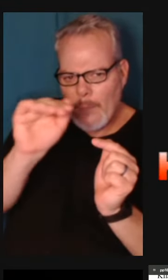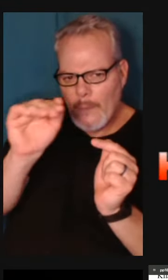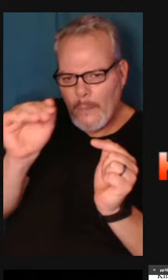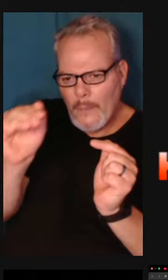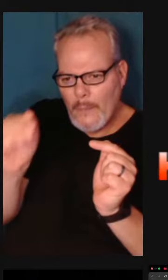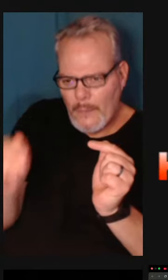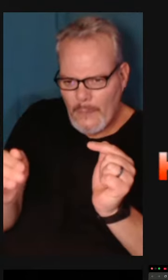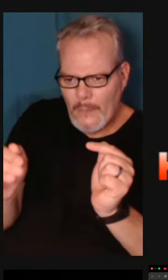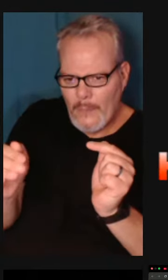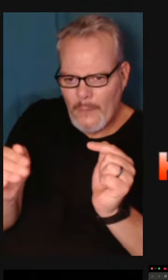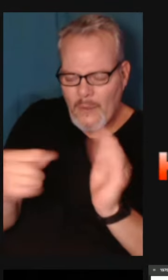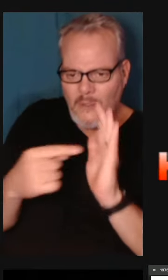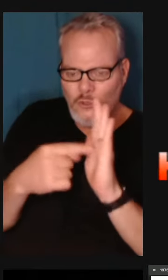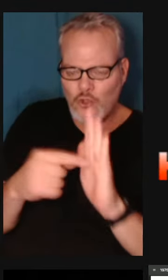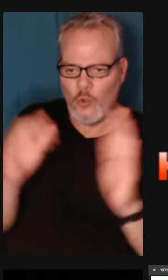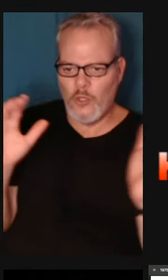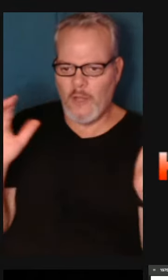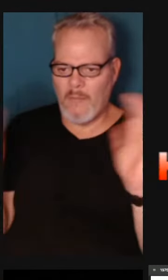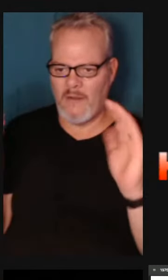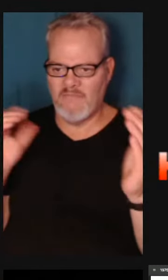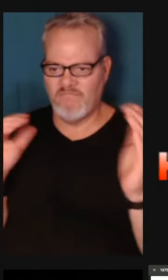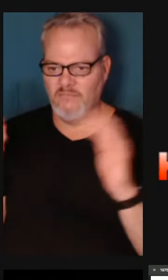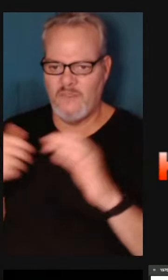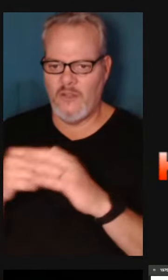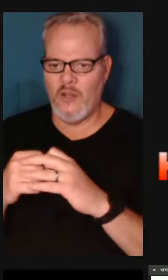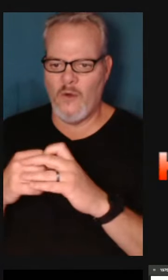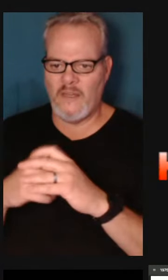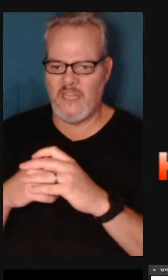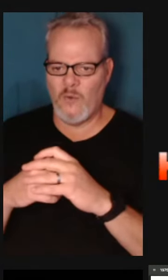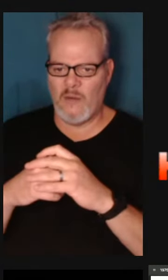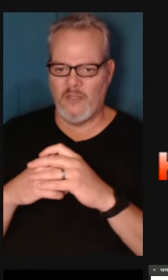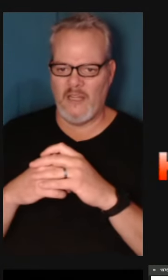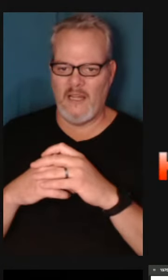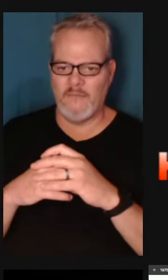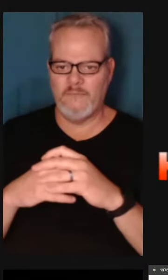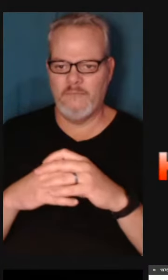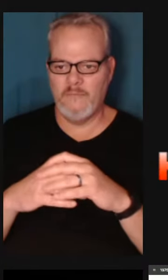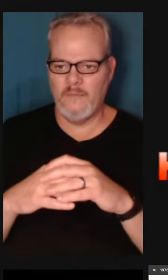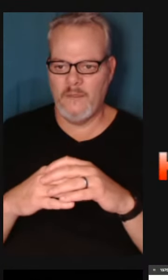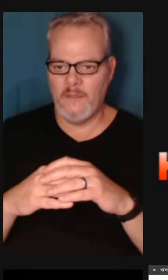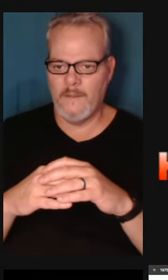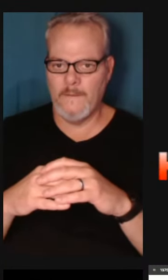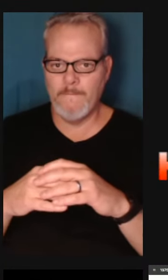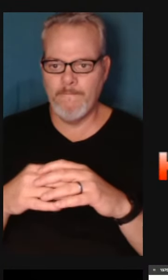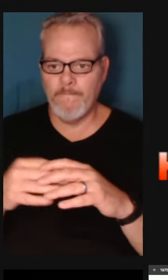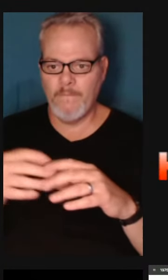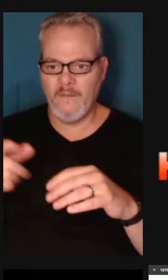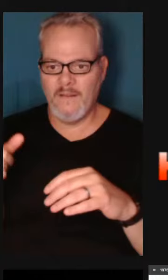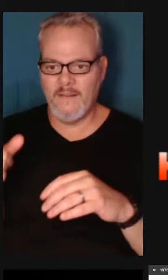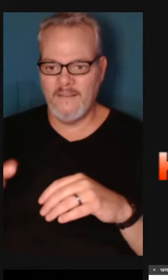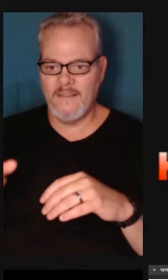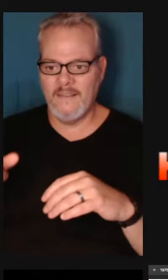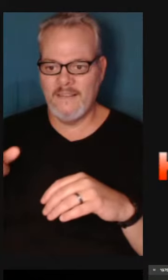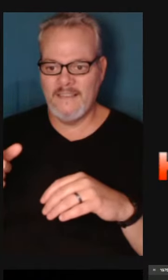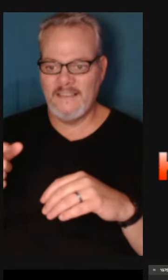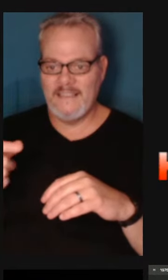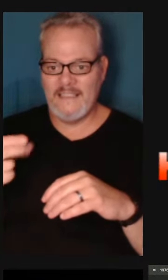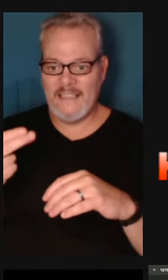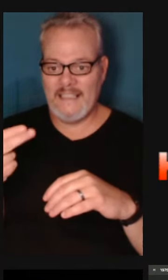comparison, here is the original paper that was put out back in 1976 by the